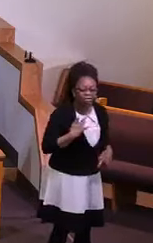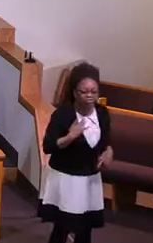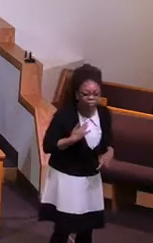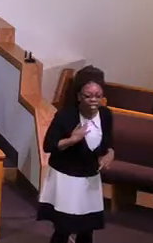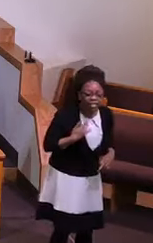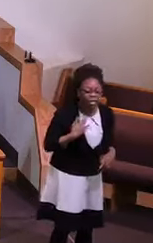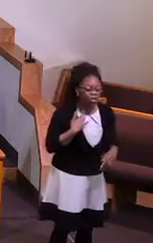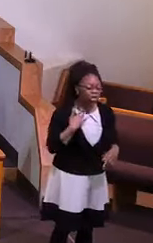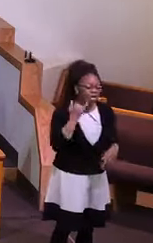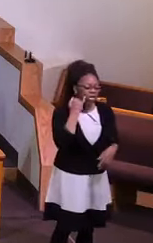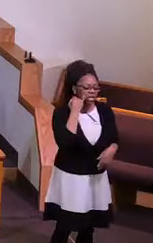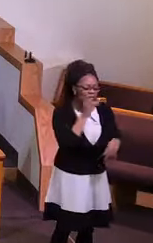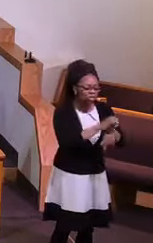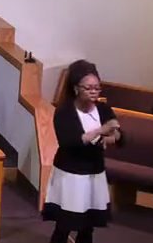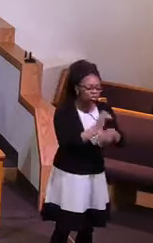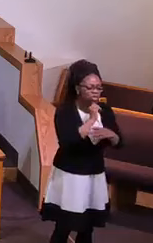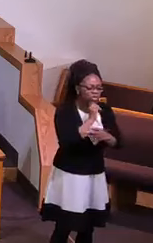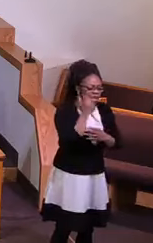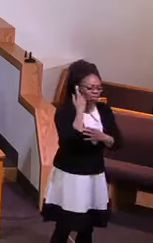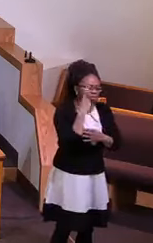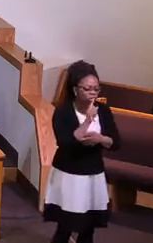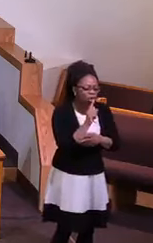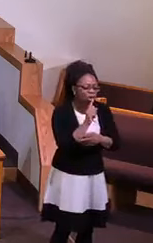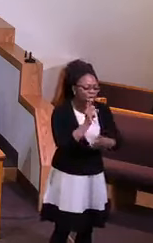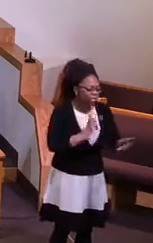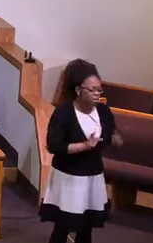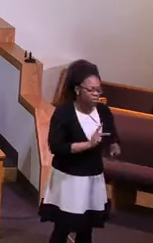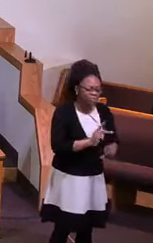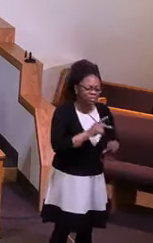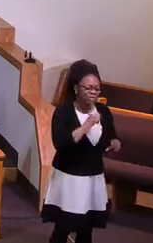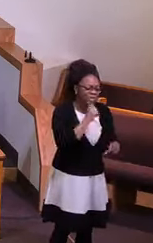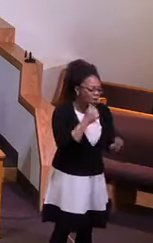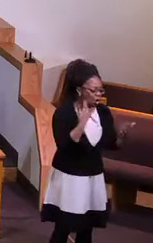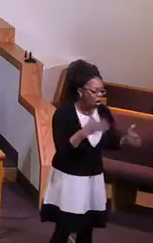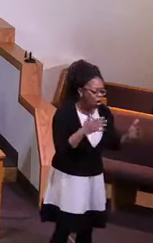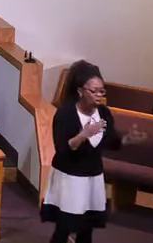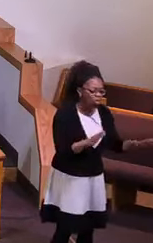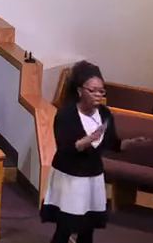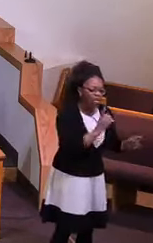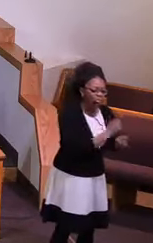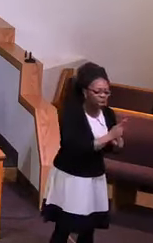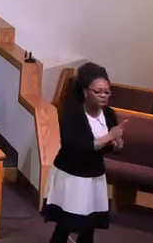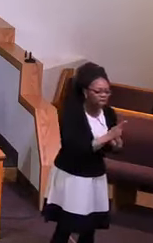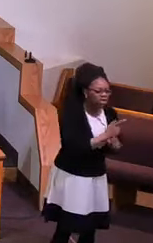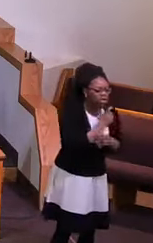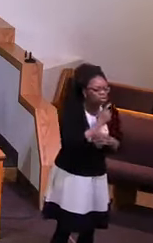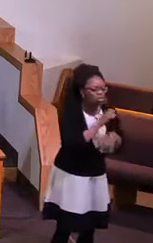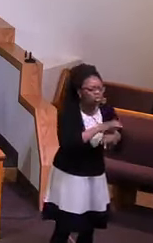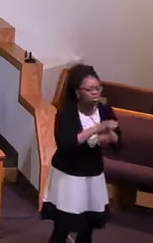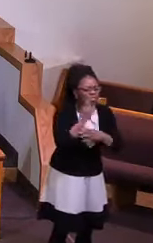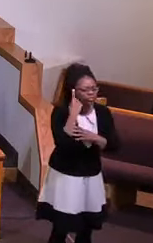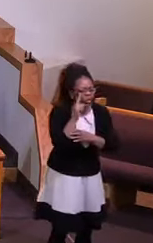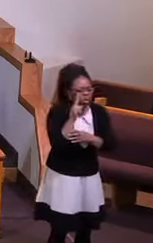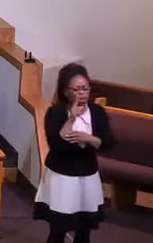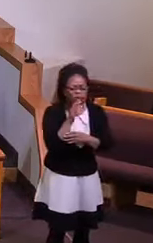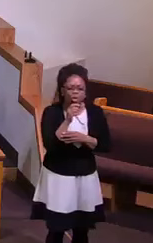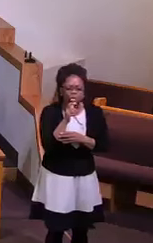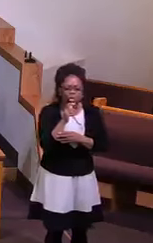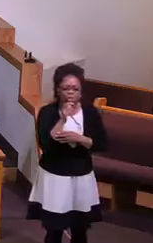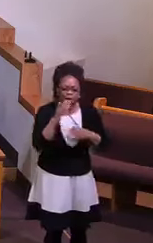the church isn't for the folks who are already straightened out and sinless, then who is the church for? Glad you